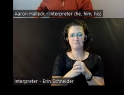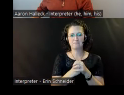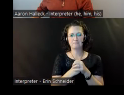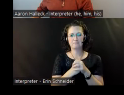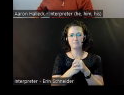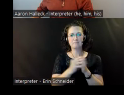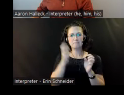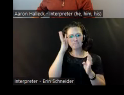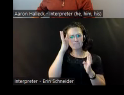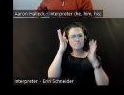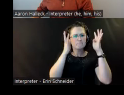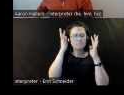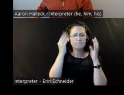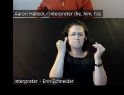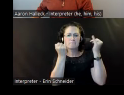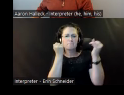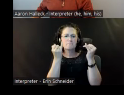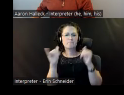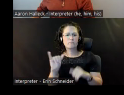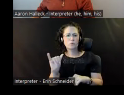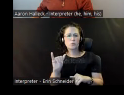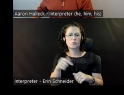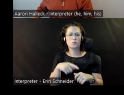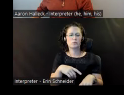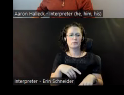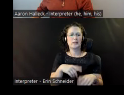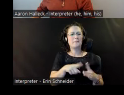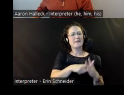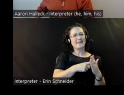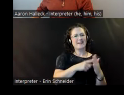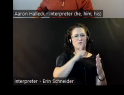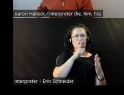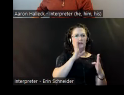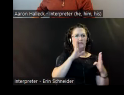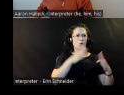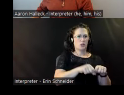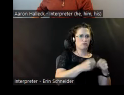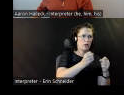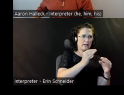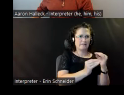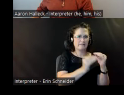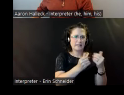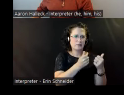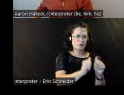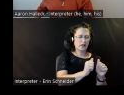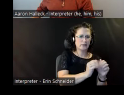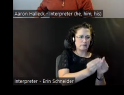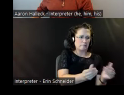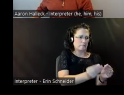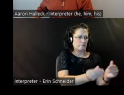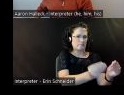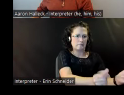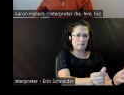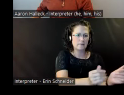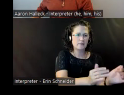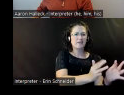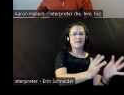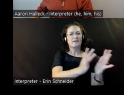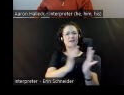Ideation, in the beginning, we were really looking at break fix. We were still trying to find our way. Again, as we moved more towards that